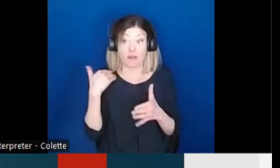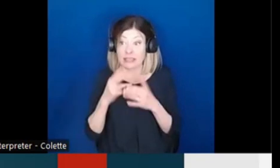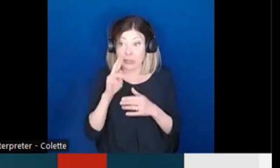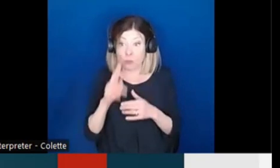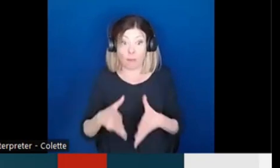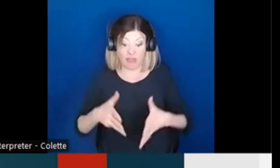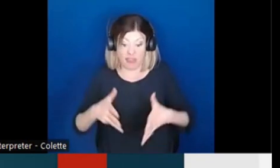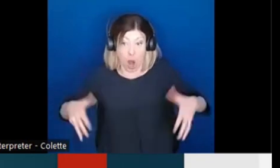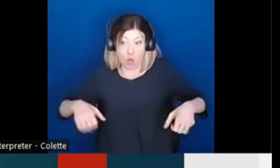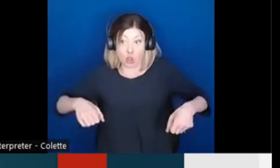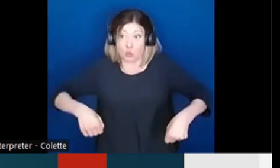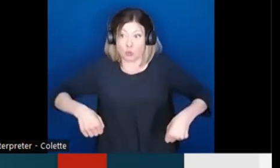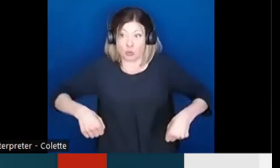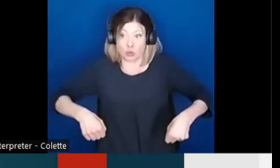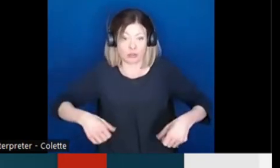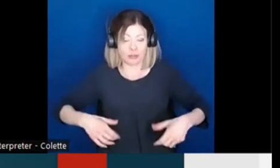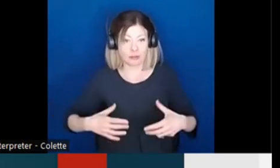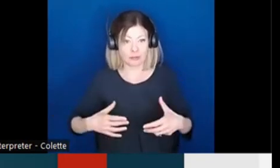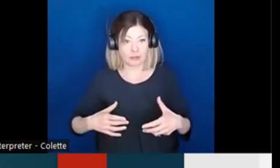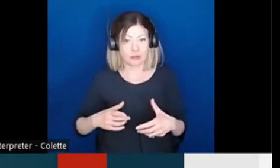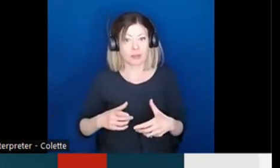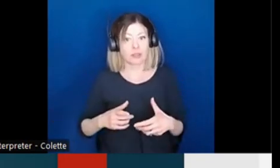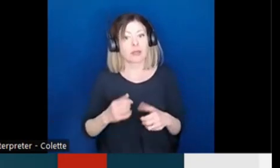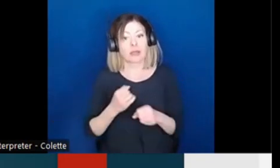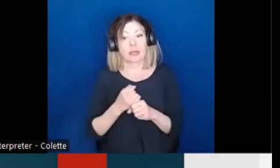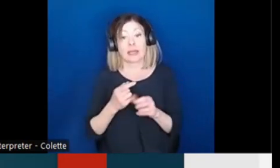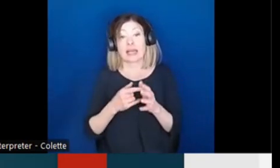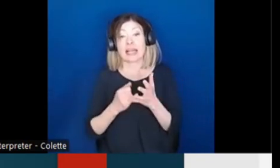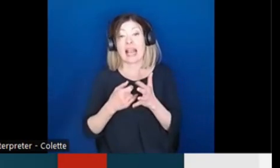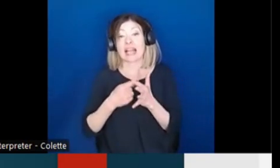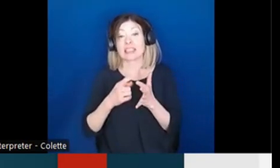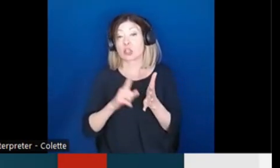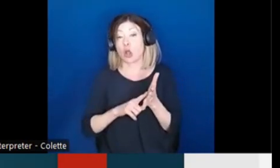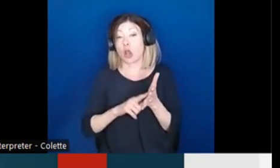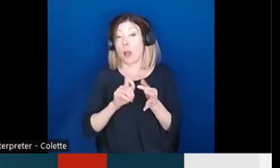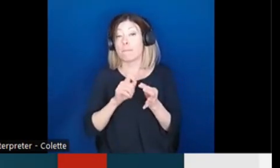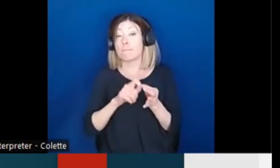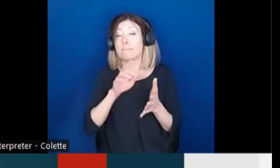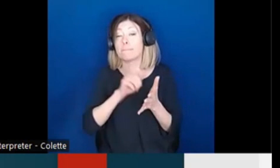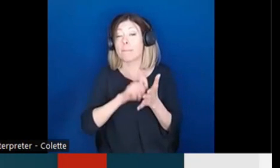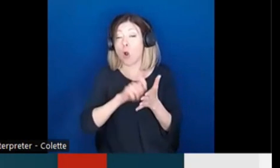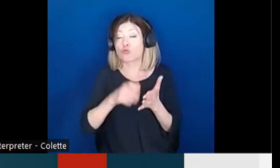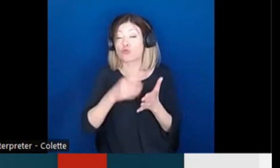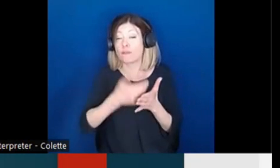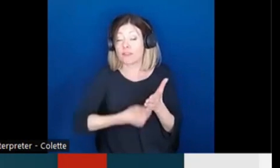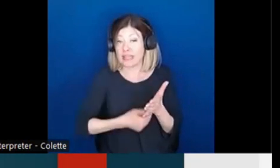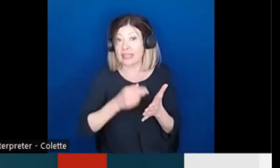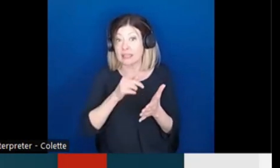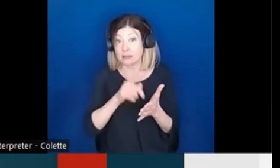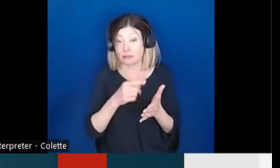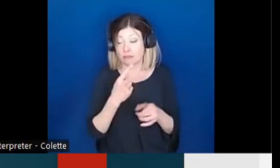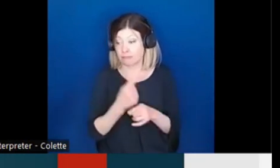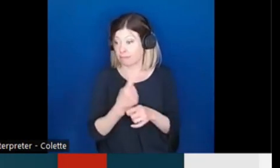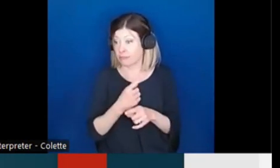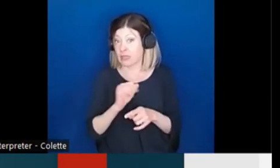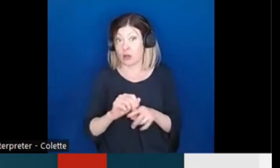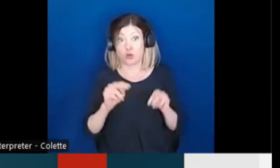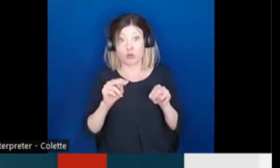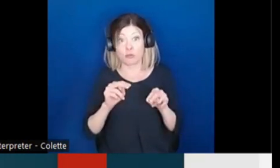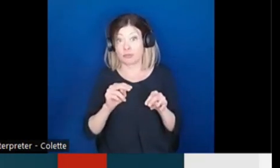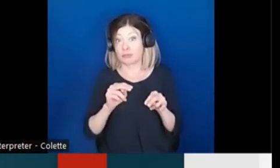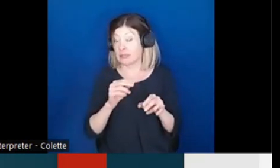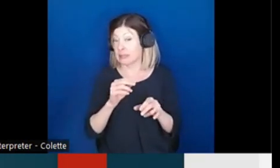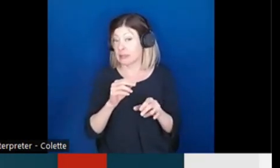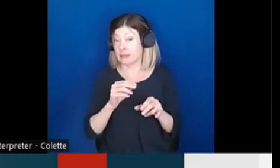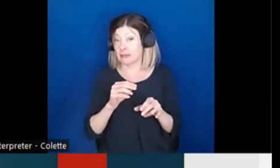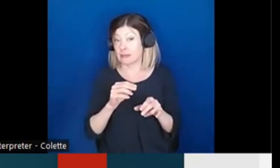huge. There's quite a lot of stories from Gaskell's biography of this dog getting into terrible fights in the village. People were scared of him, but